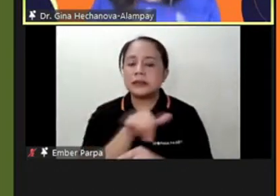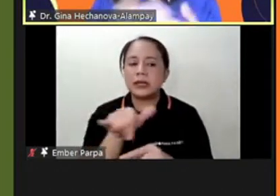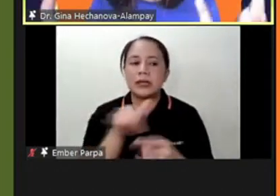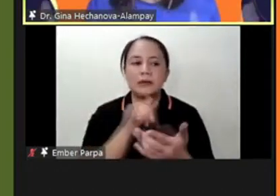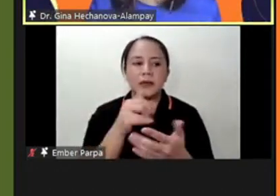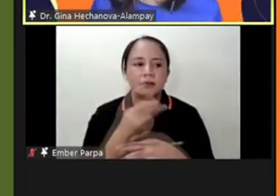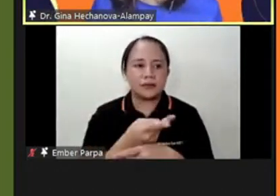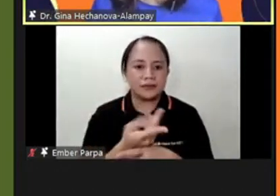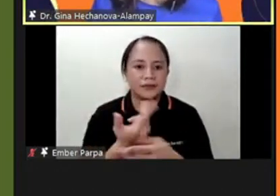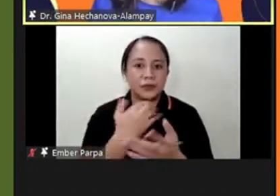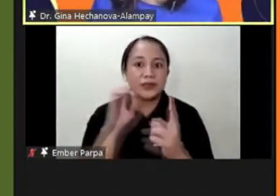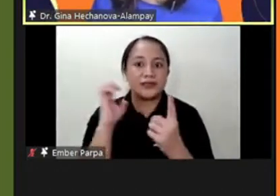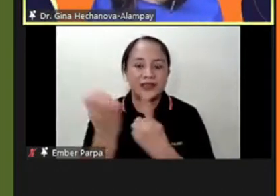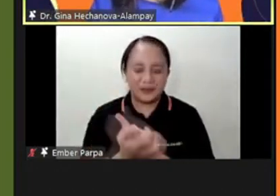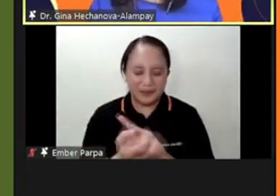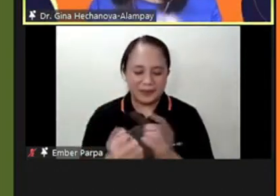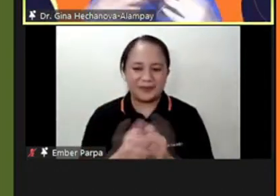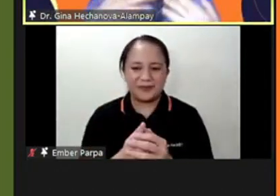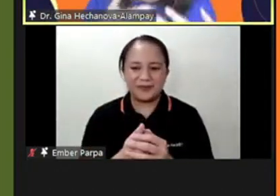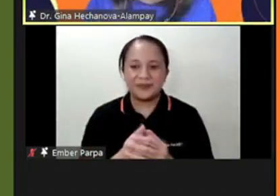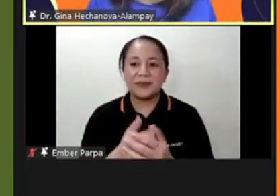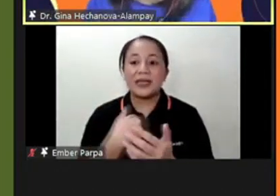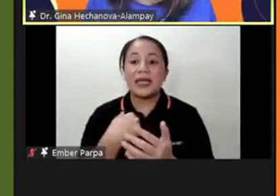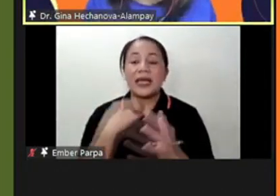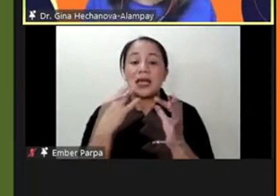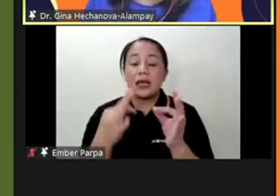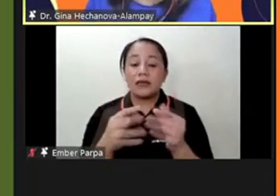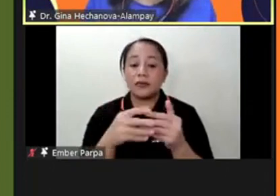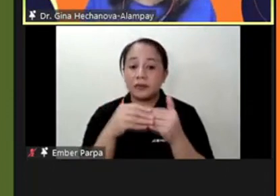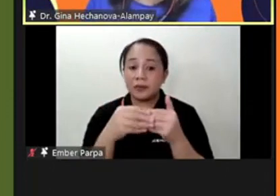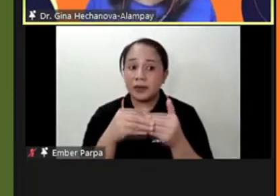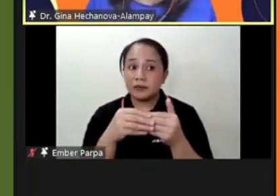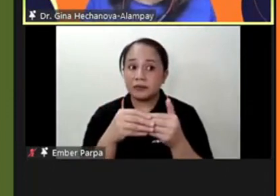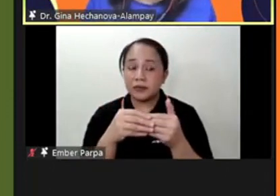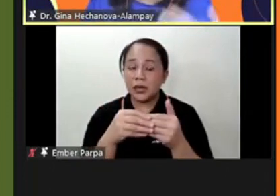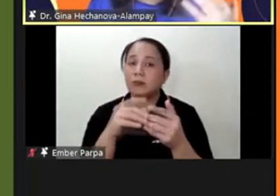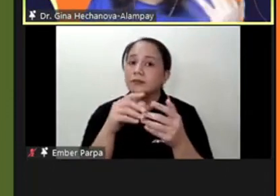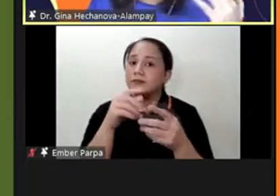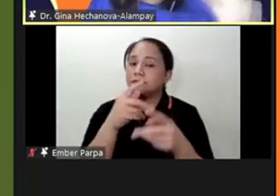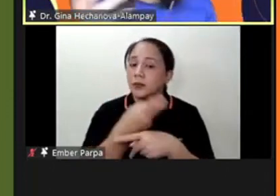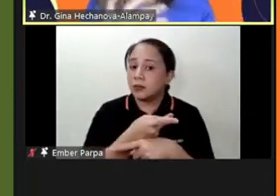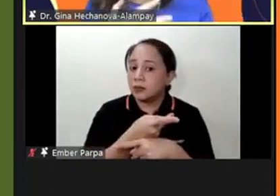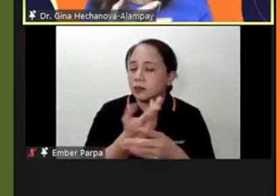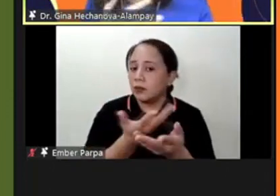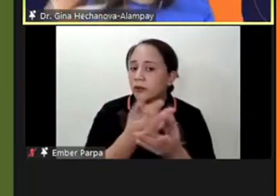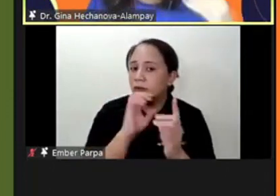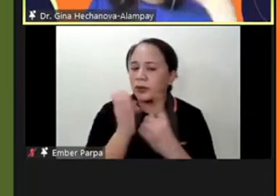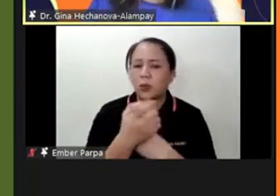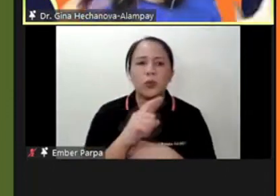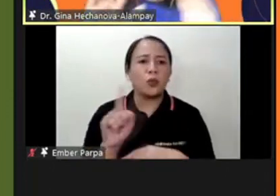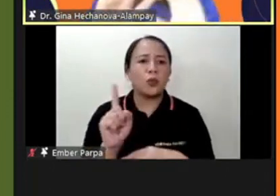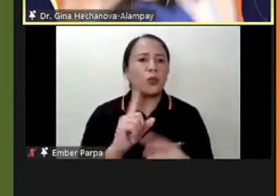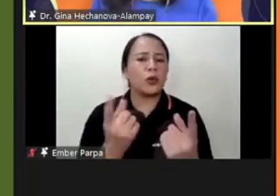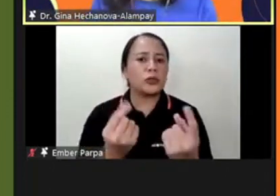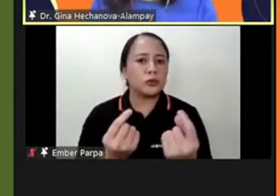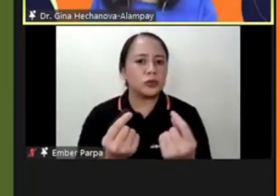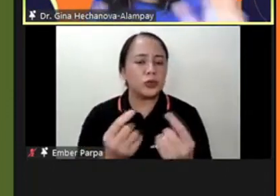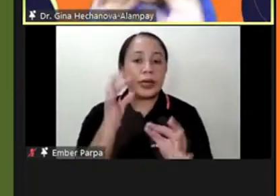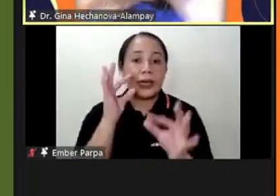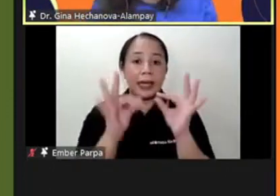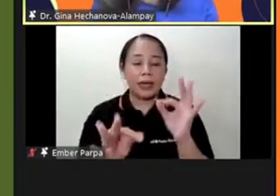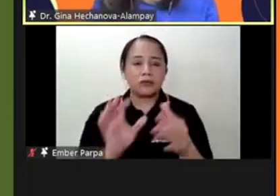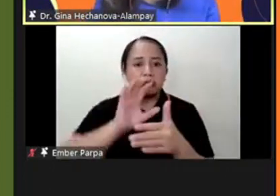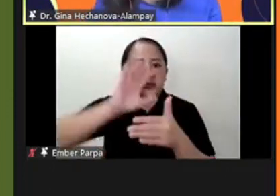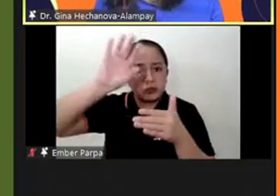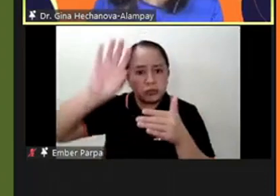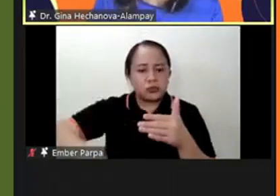of the environment. And so if it's a product of the environment, what can we do? No? So if it's a holistic,